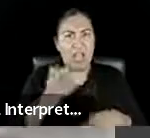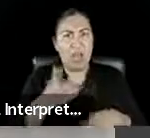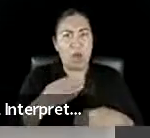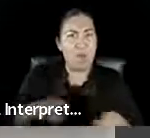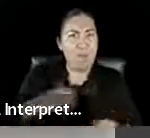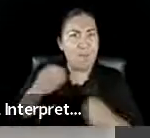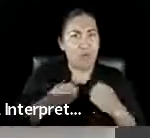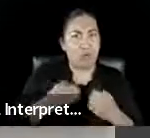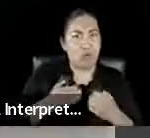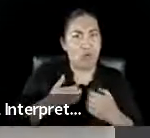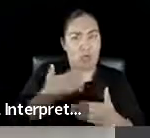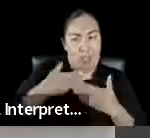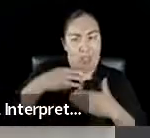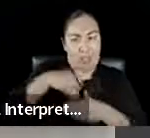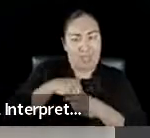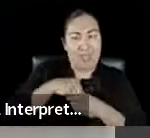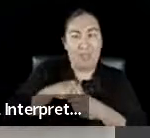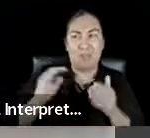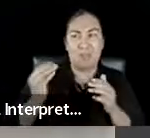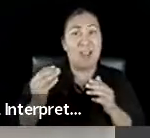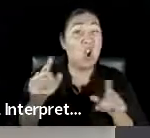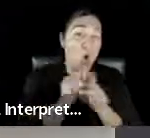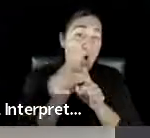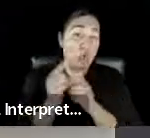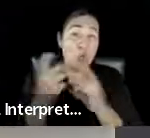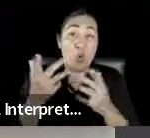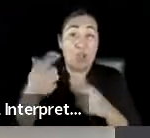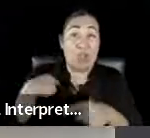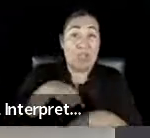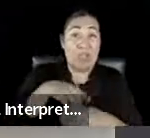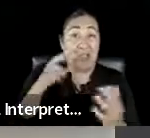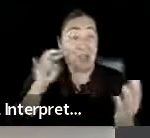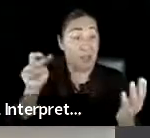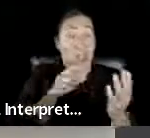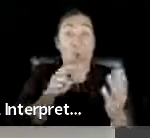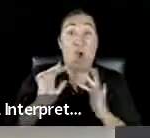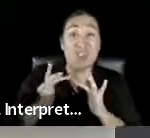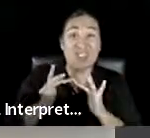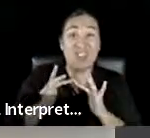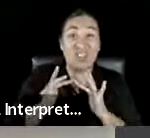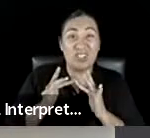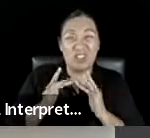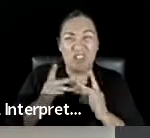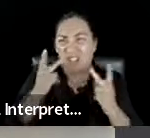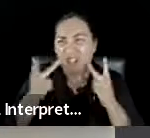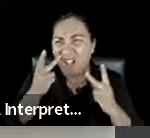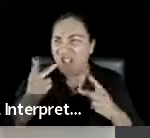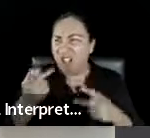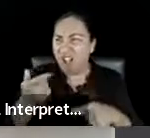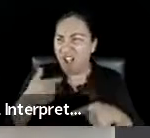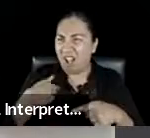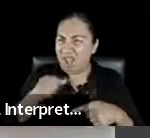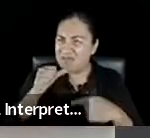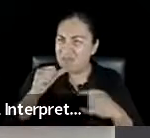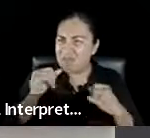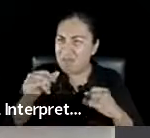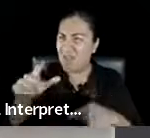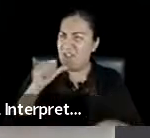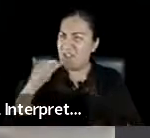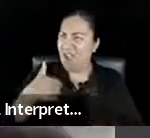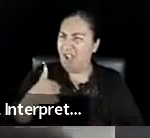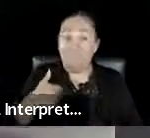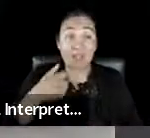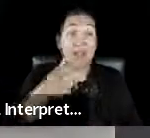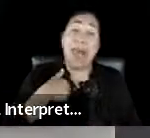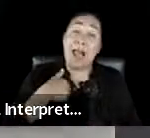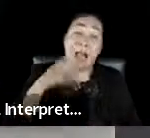things to what's out there on the internet. And, I think that's what we're most proud of with Directed Change. Because I know when I was in school, we didn't have anything